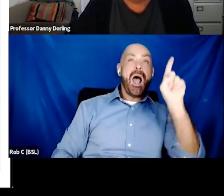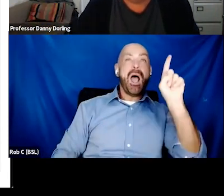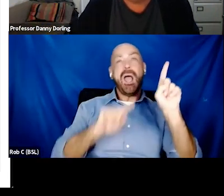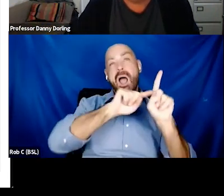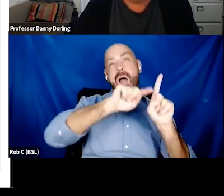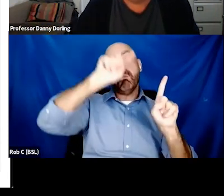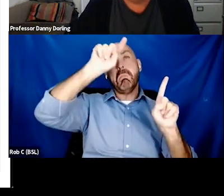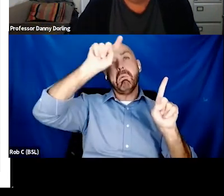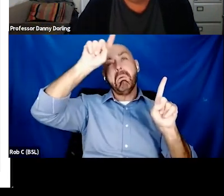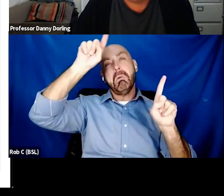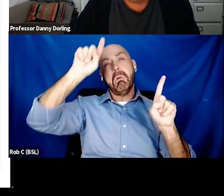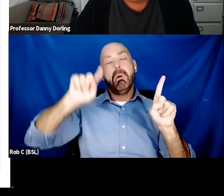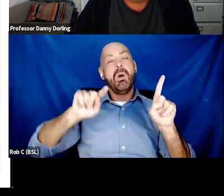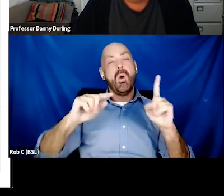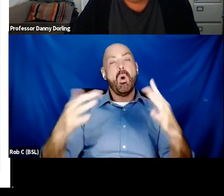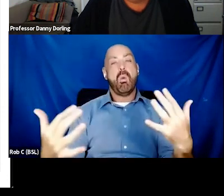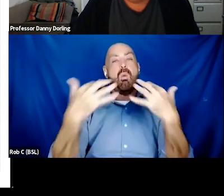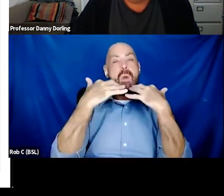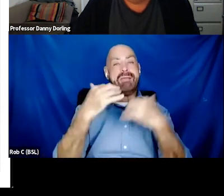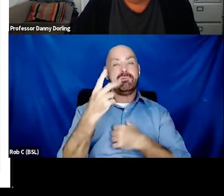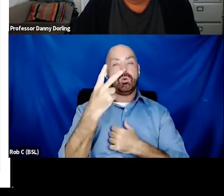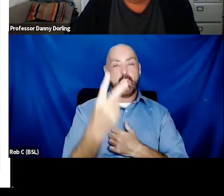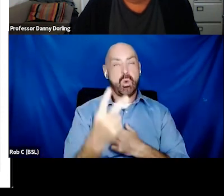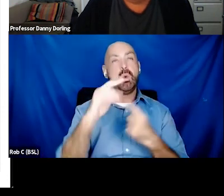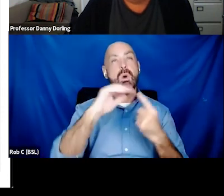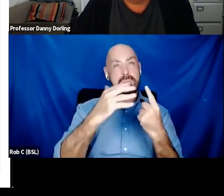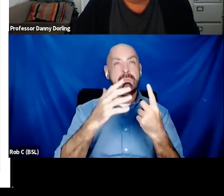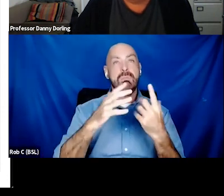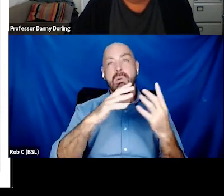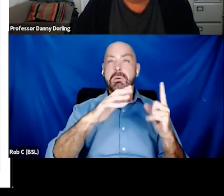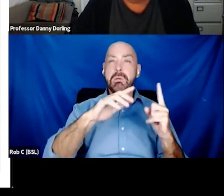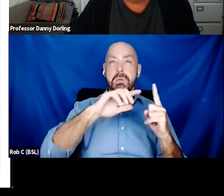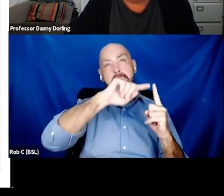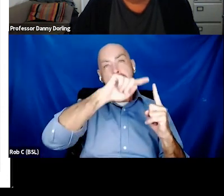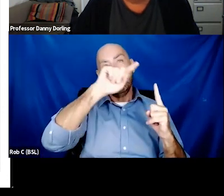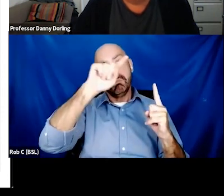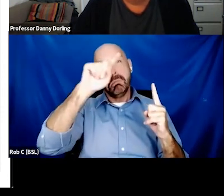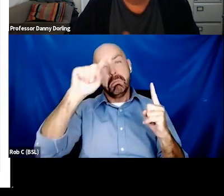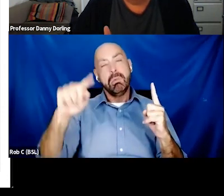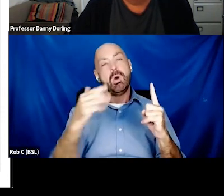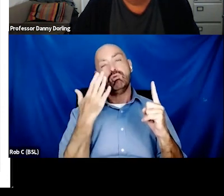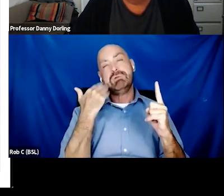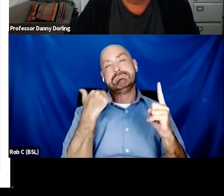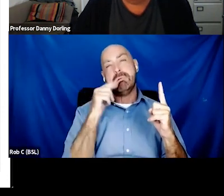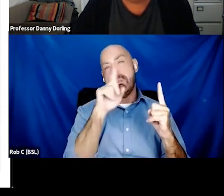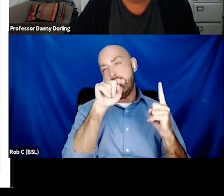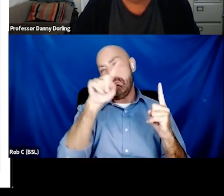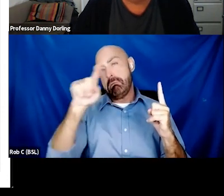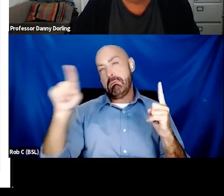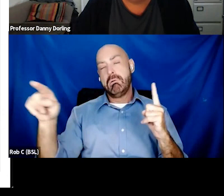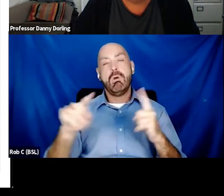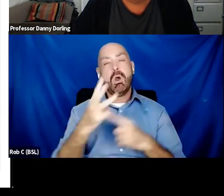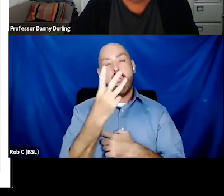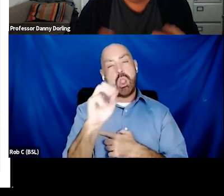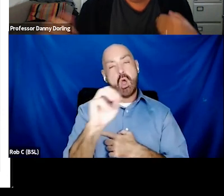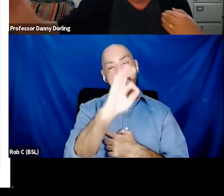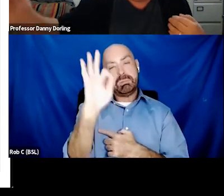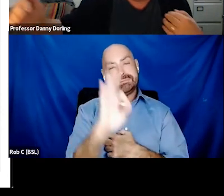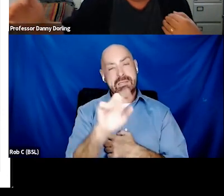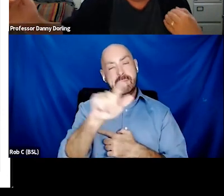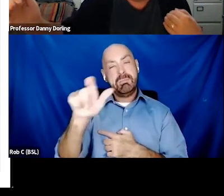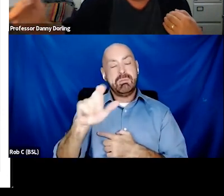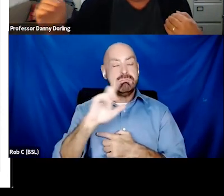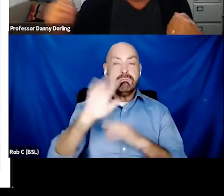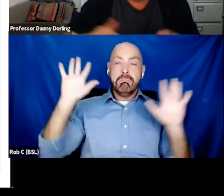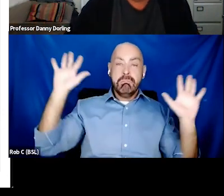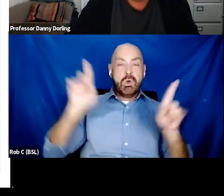with wave 2. And it's still, most recently, about 30% of people say they're trying to keep